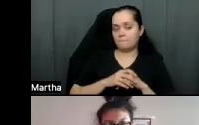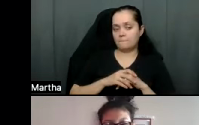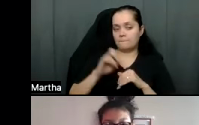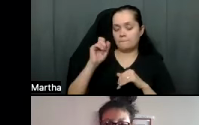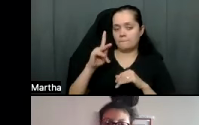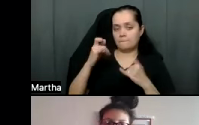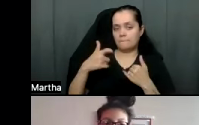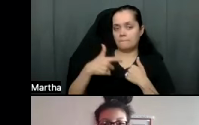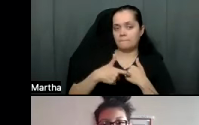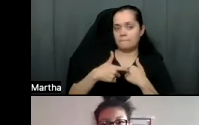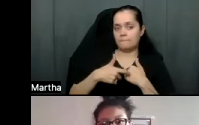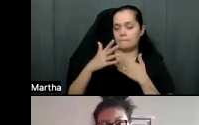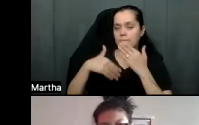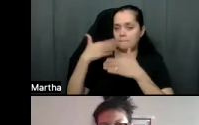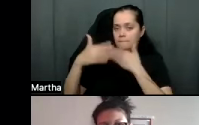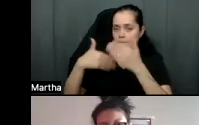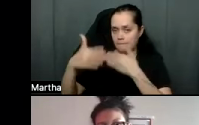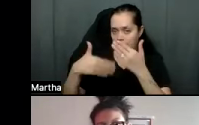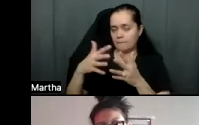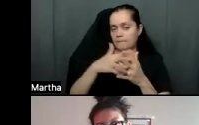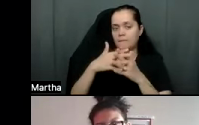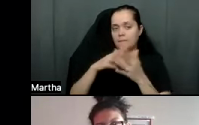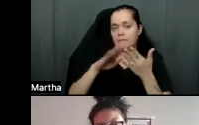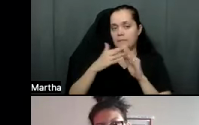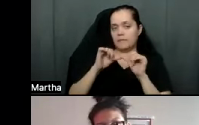Okay, time passes and the American city